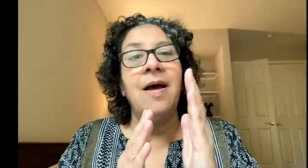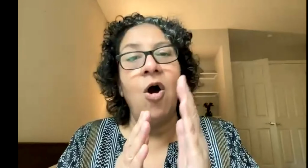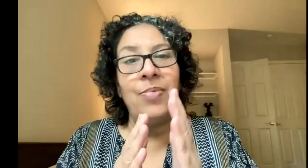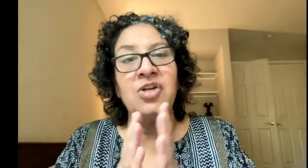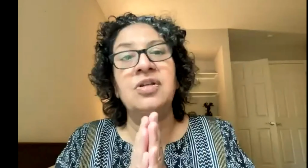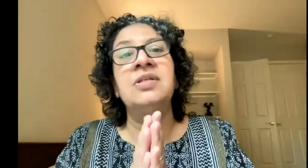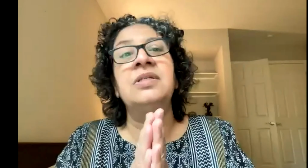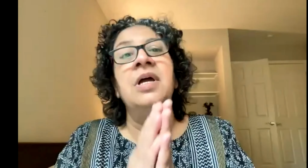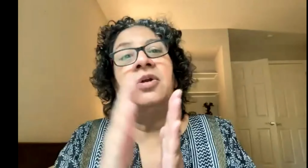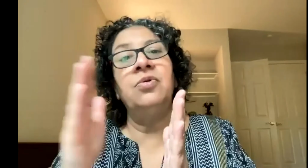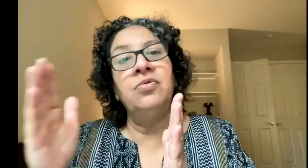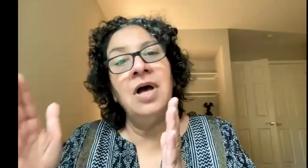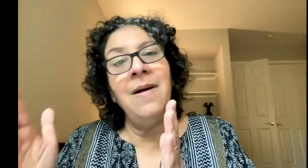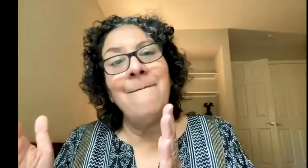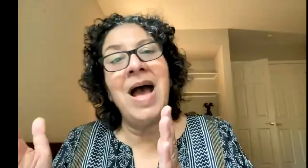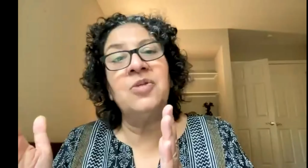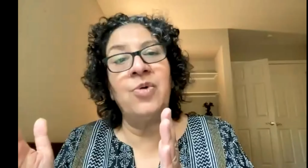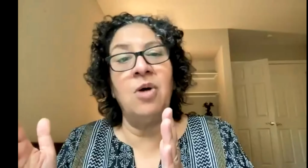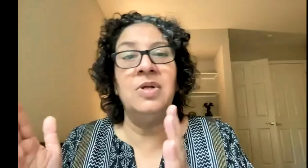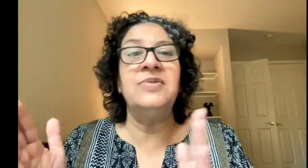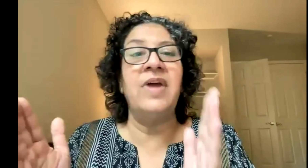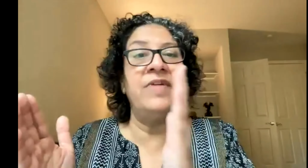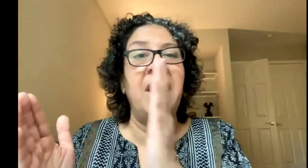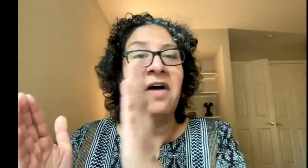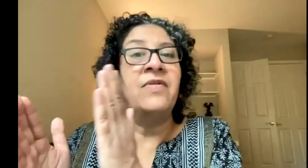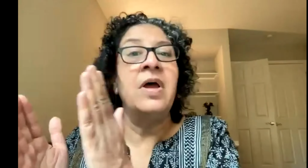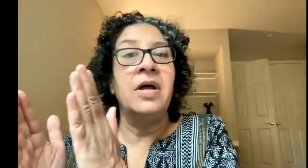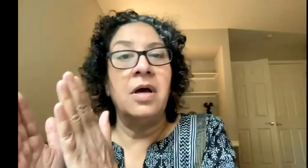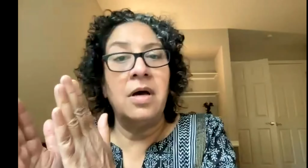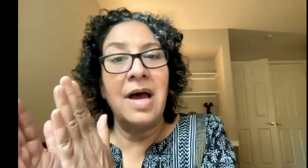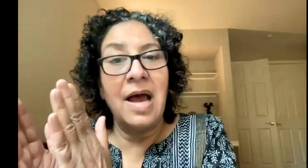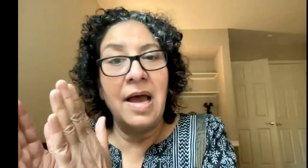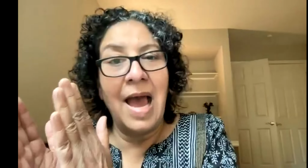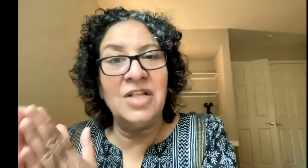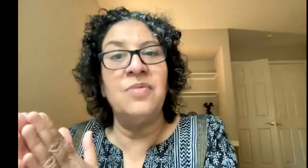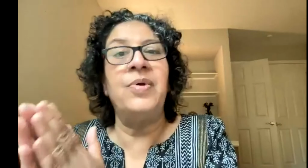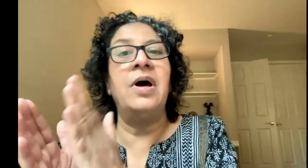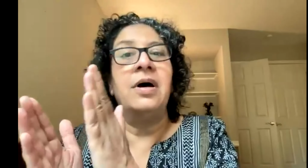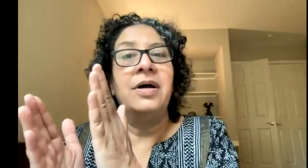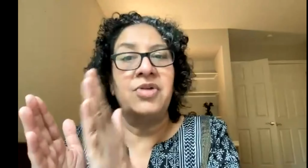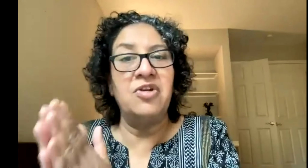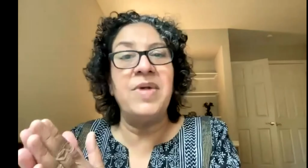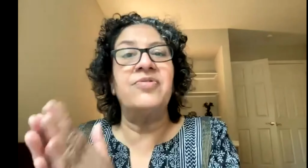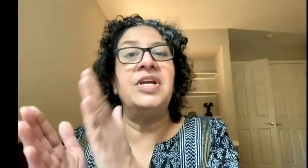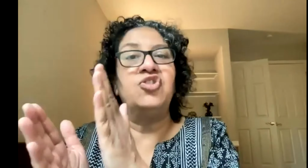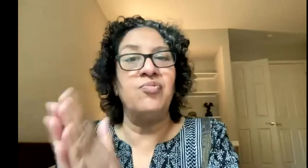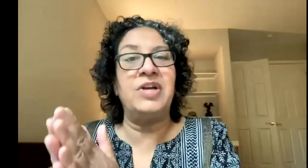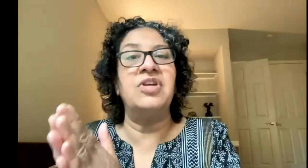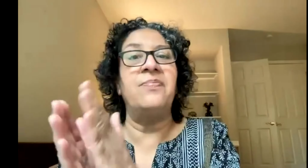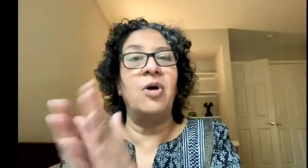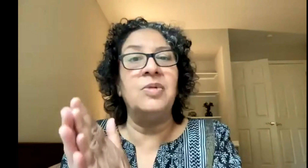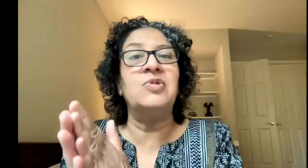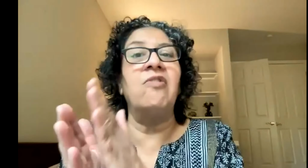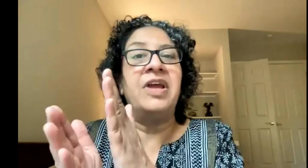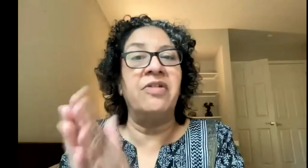these operations to do the math problems, where we have uh, algebra, trigonometry,